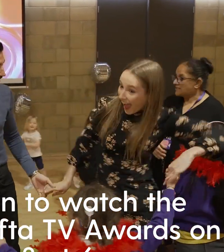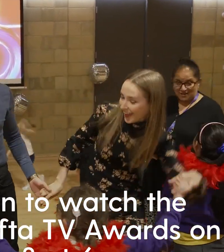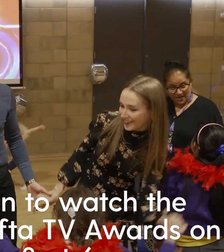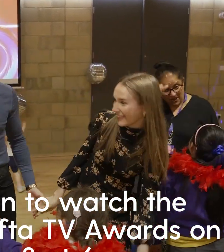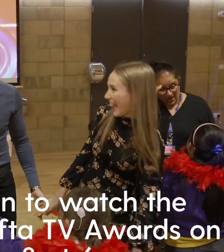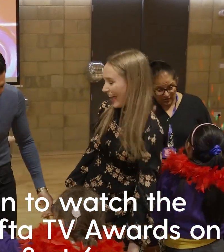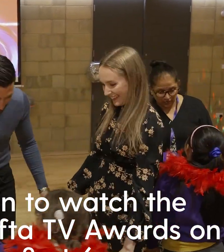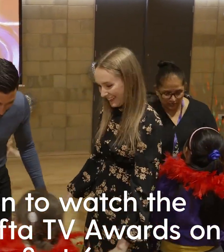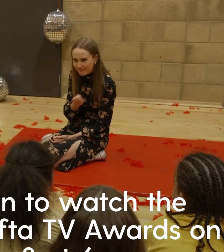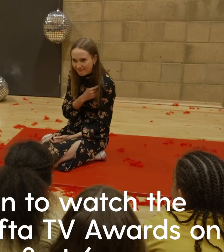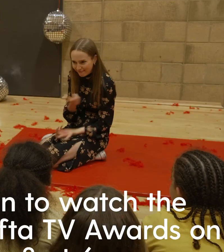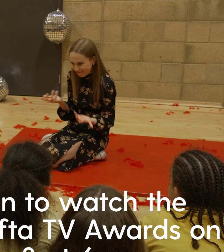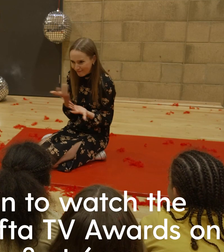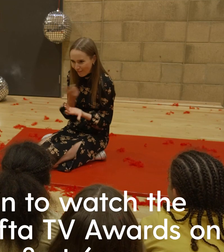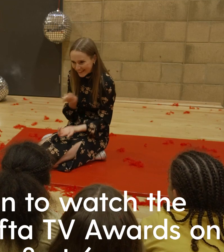There you go, that's good.